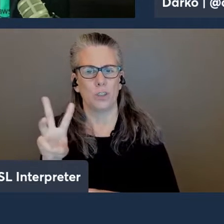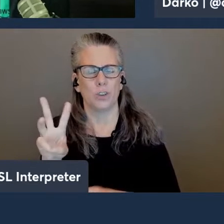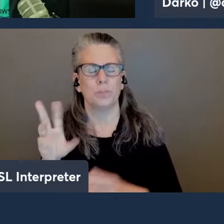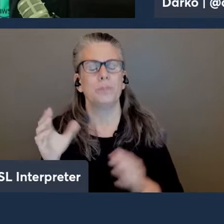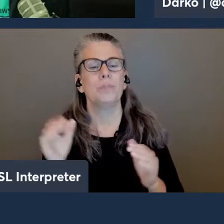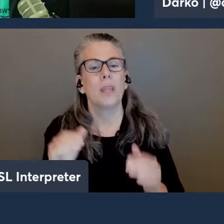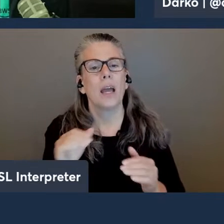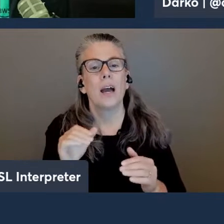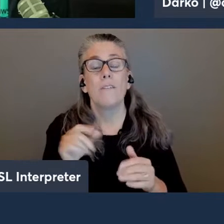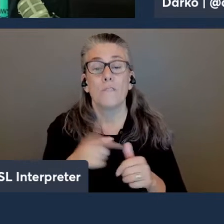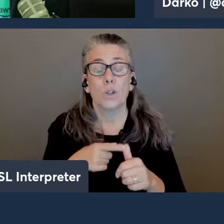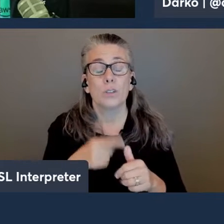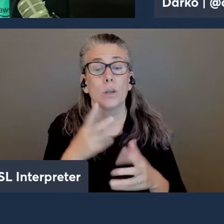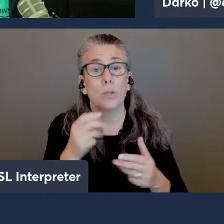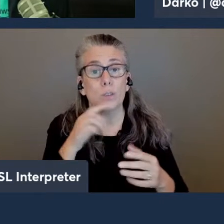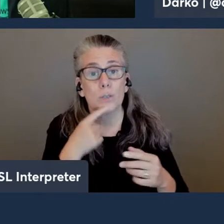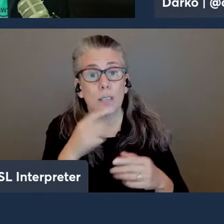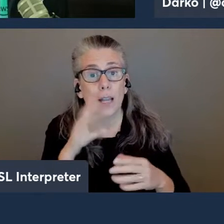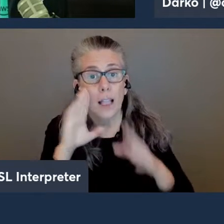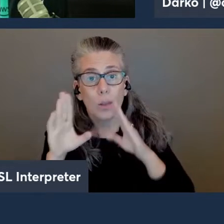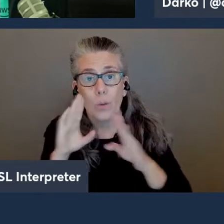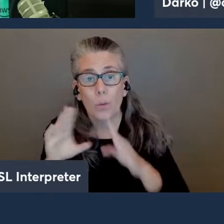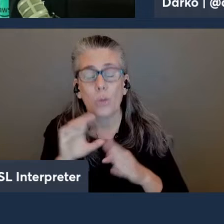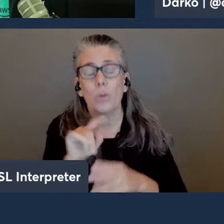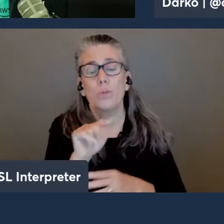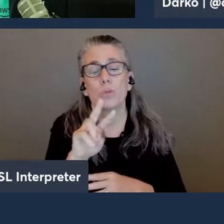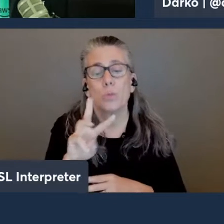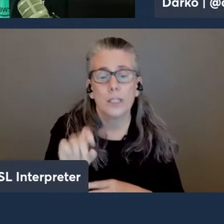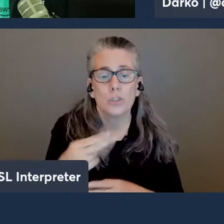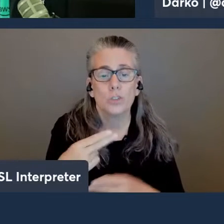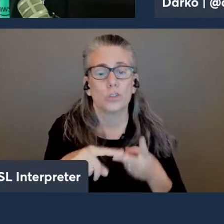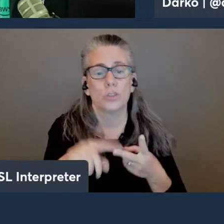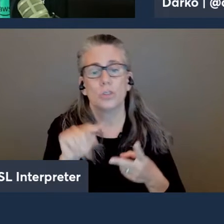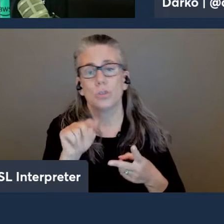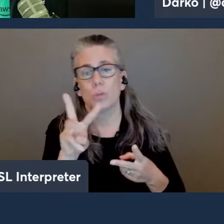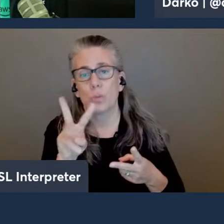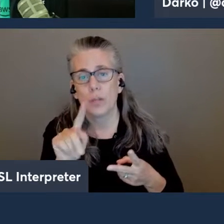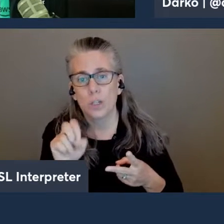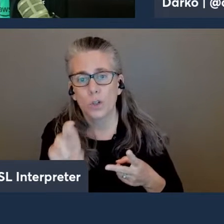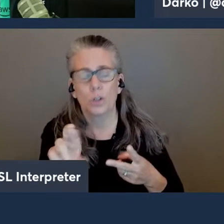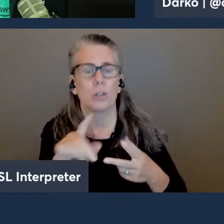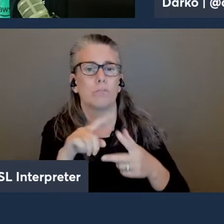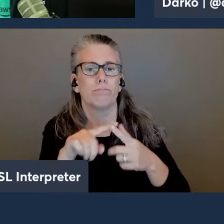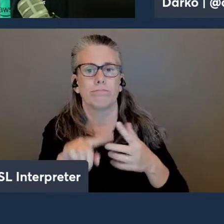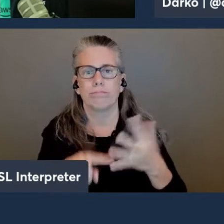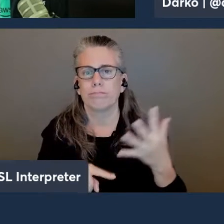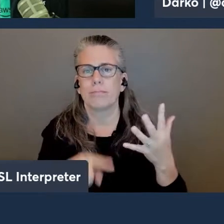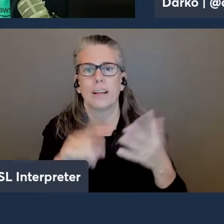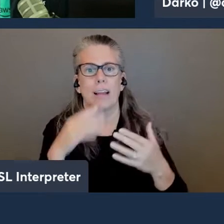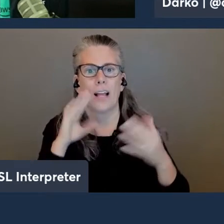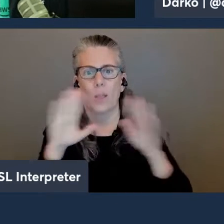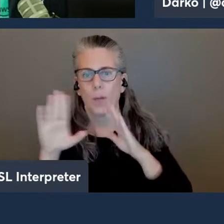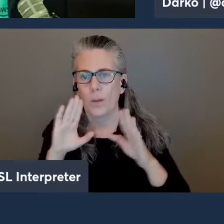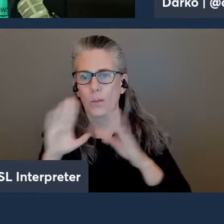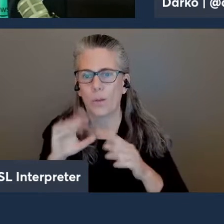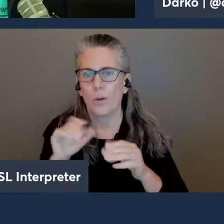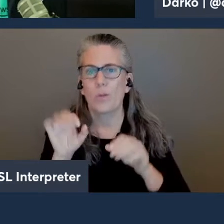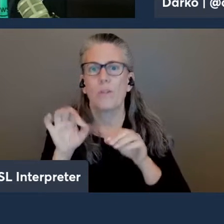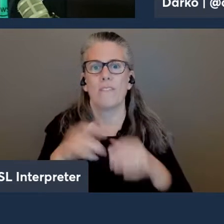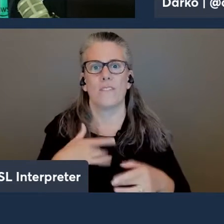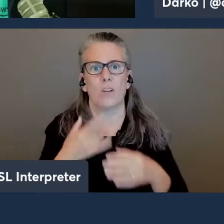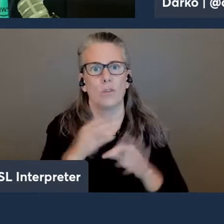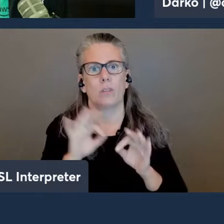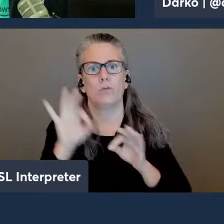chat. Hello, chat on LinkedIn, Twitch, Twitter, wherever you're watching us from. Feel free to drop your questions in the chat there, right there, I guess.